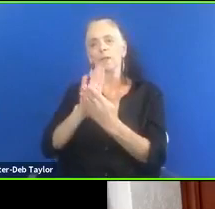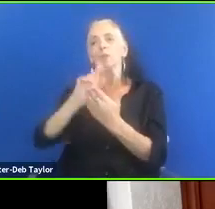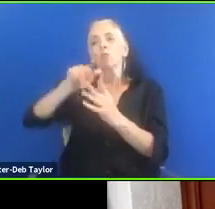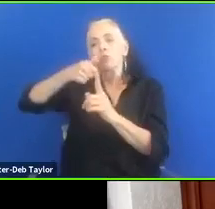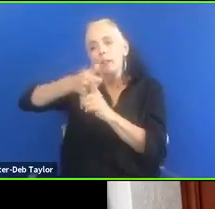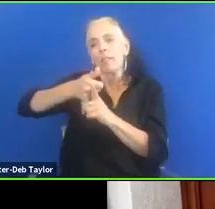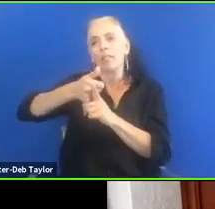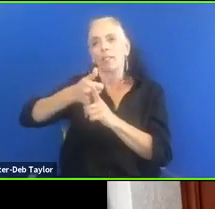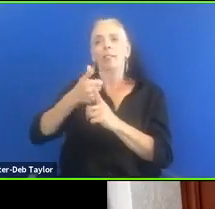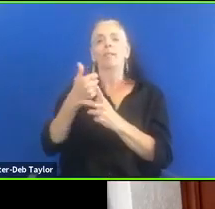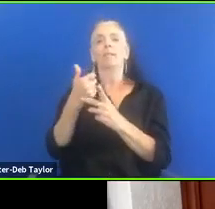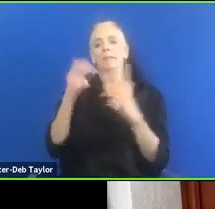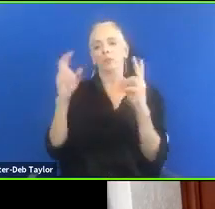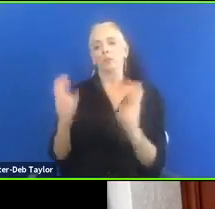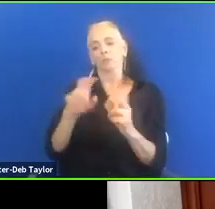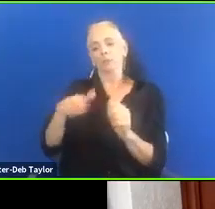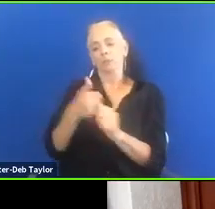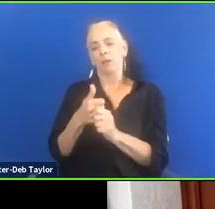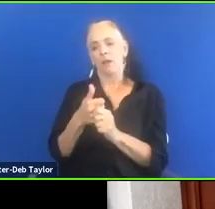of, are we going to control